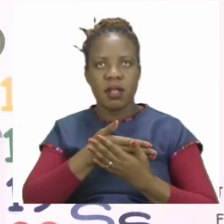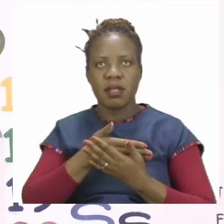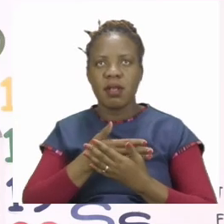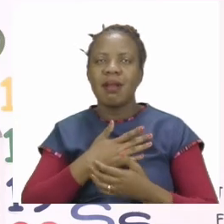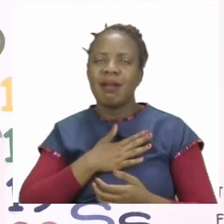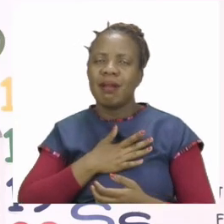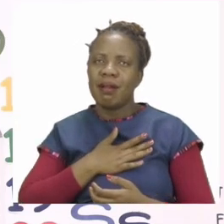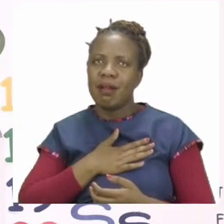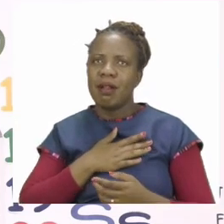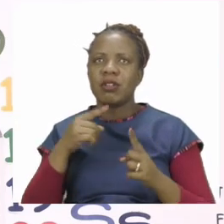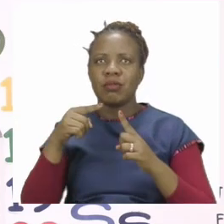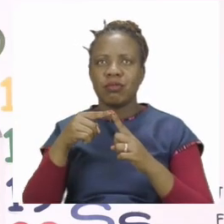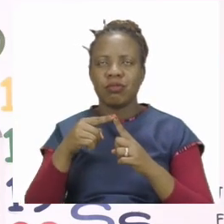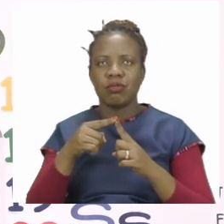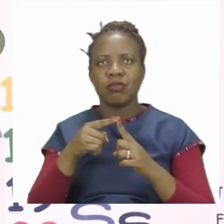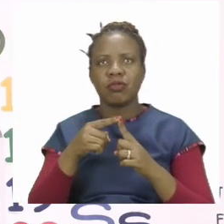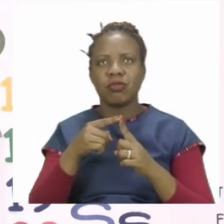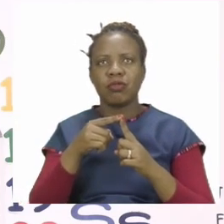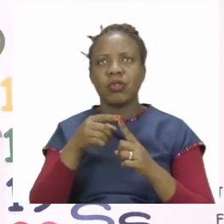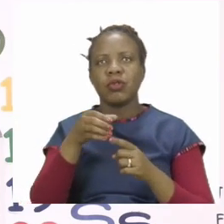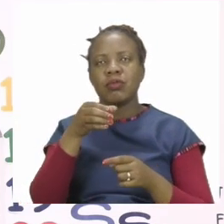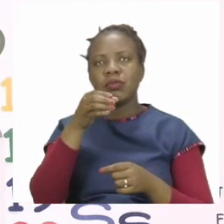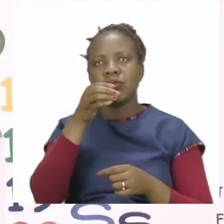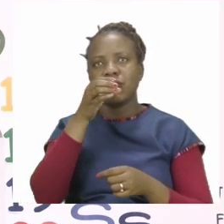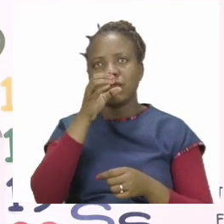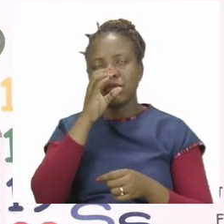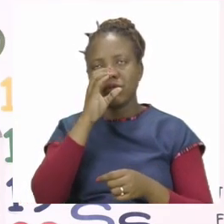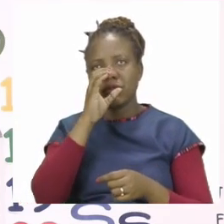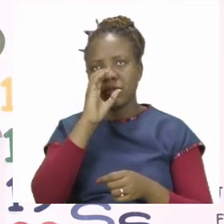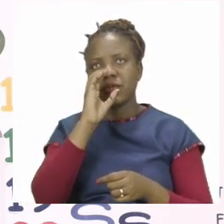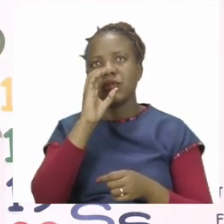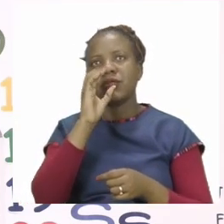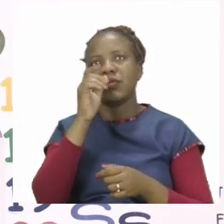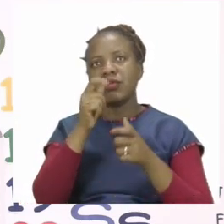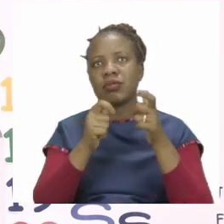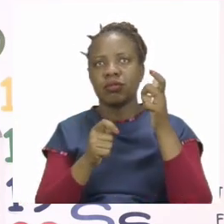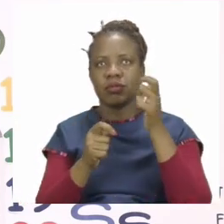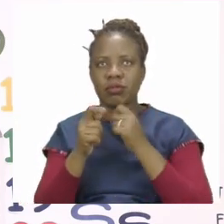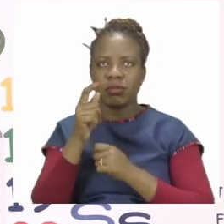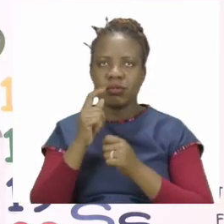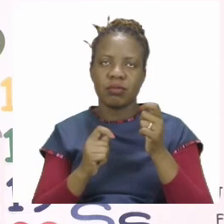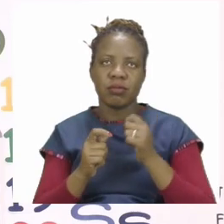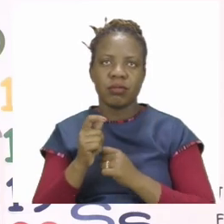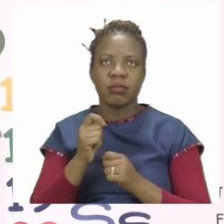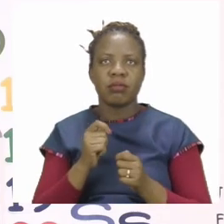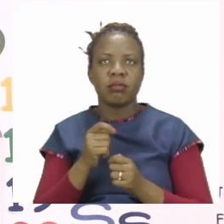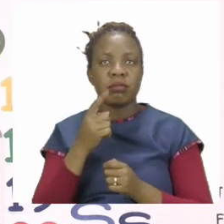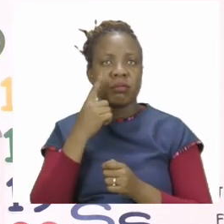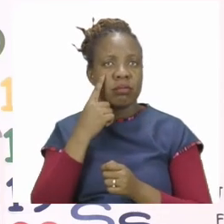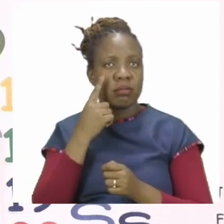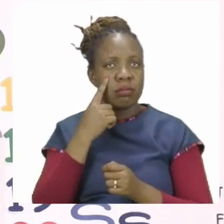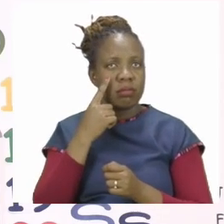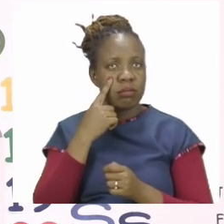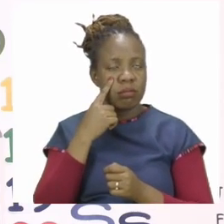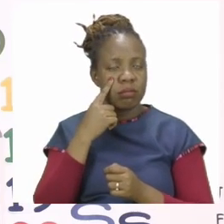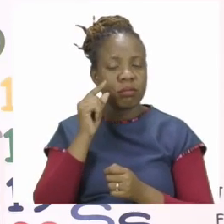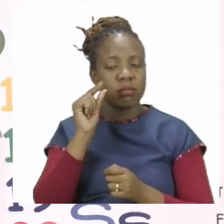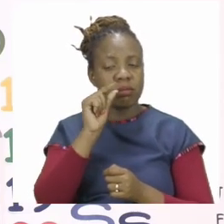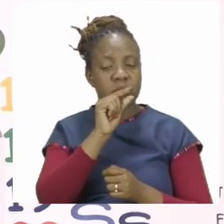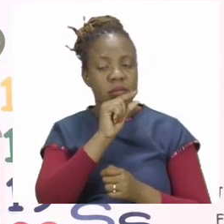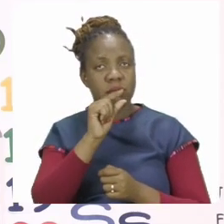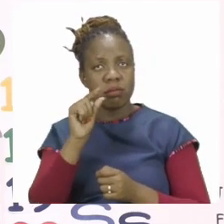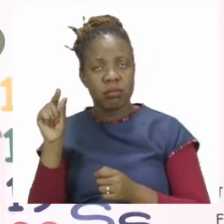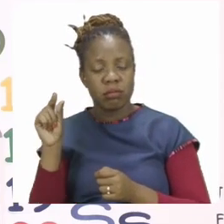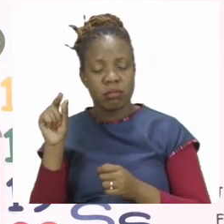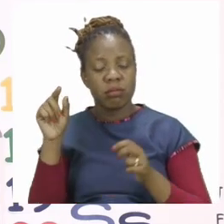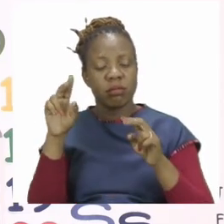Babies like to drink milk. Now you will see in this sentence I used 2